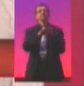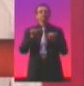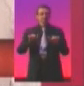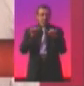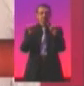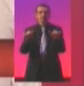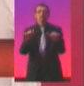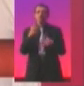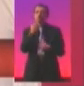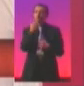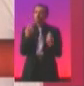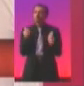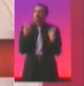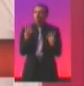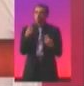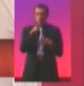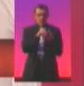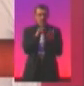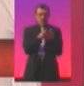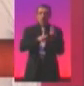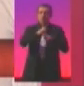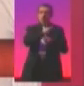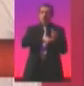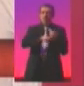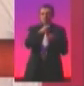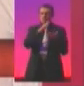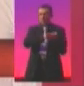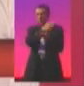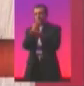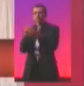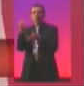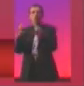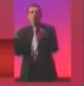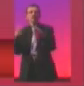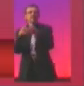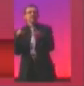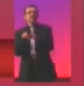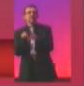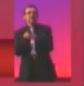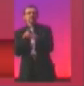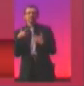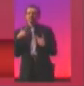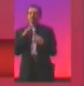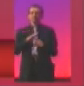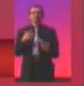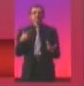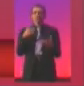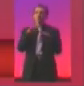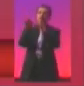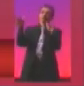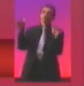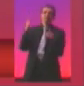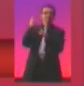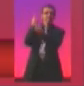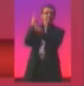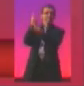And if we have to be bold in economics, we have to be bold in our politics too. One of the most depressing things when you go on the doorstep is